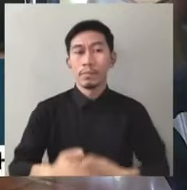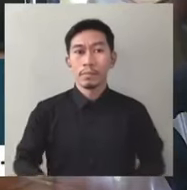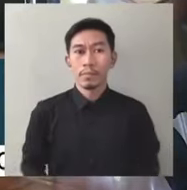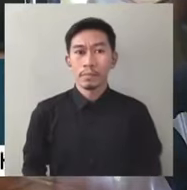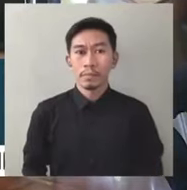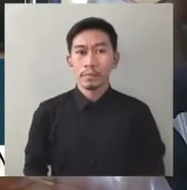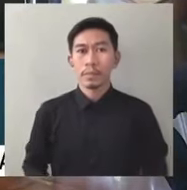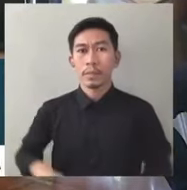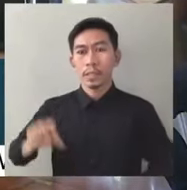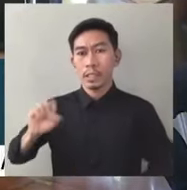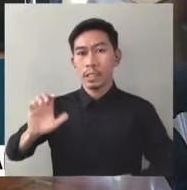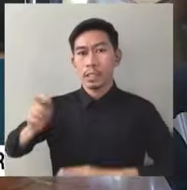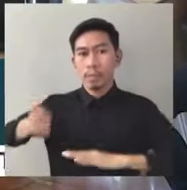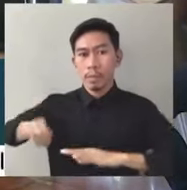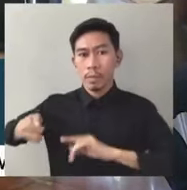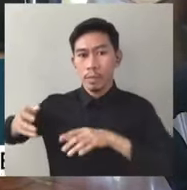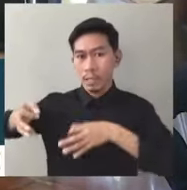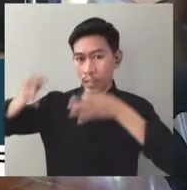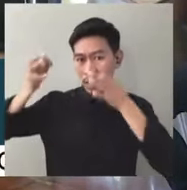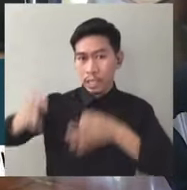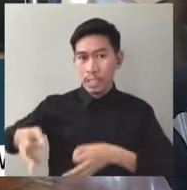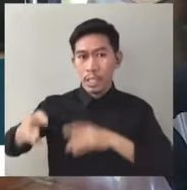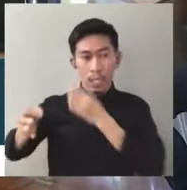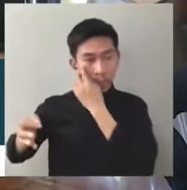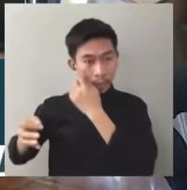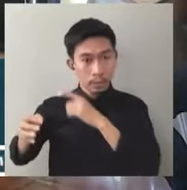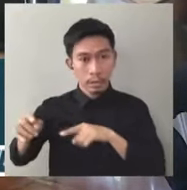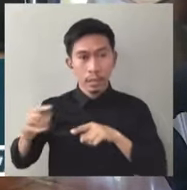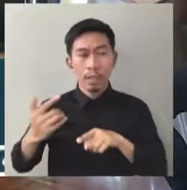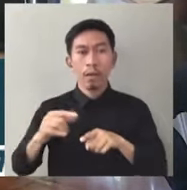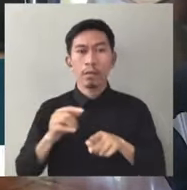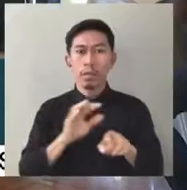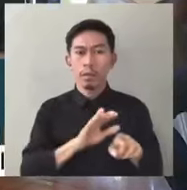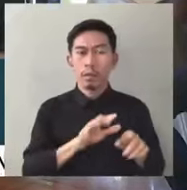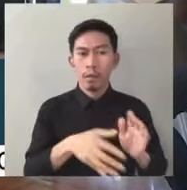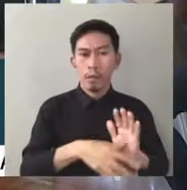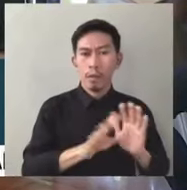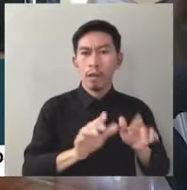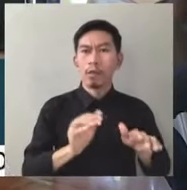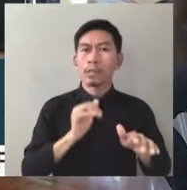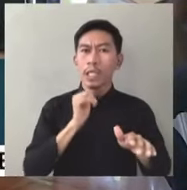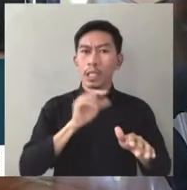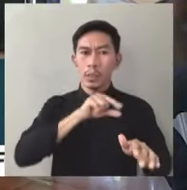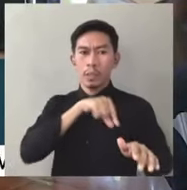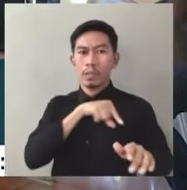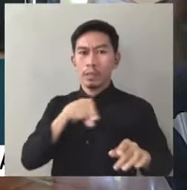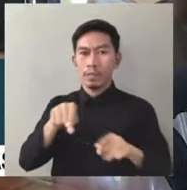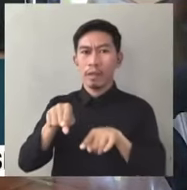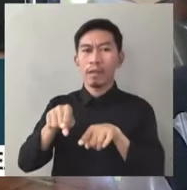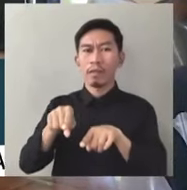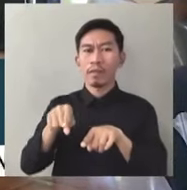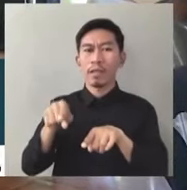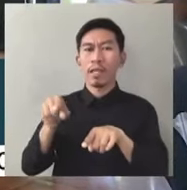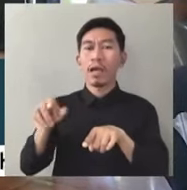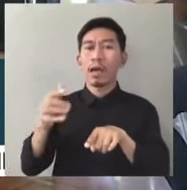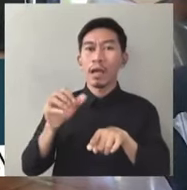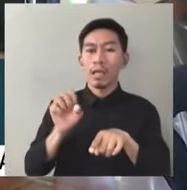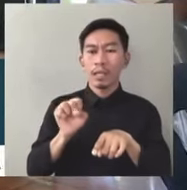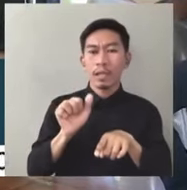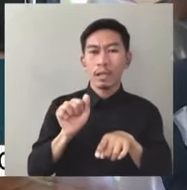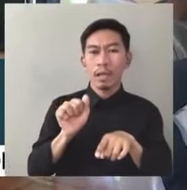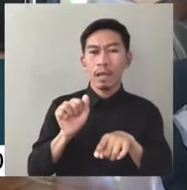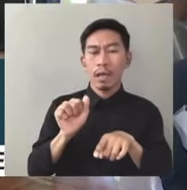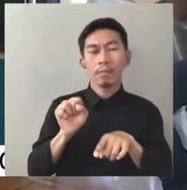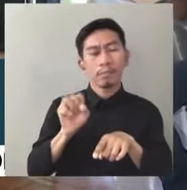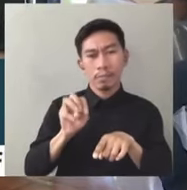filed by Smartmatic against the Commission on Elections on its disqualification to bid for the 2025 election. In the decision of the court promulgated